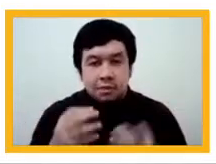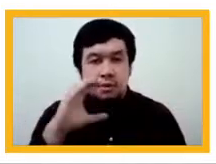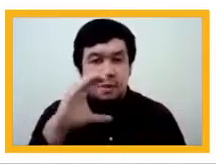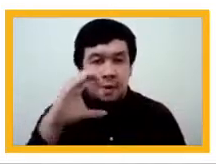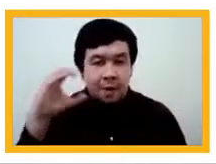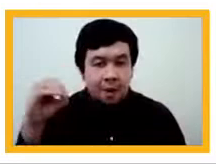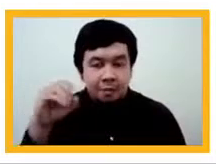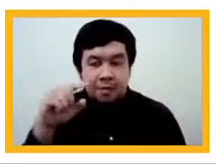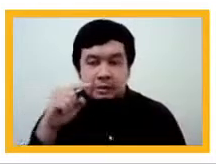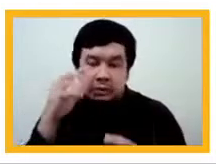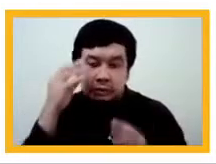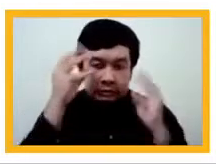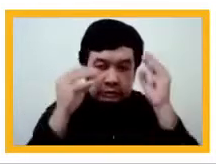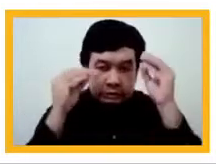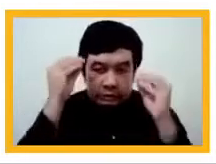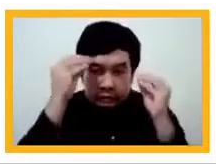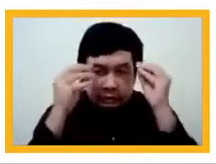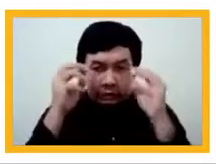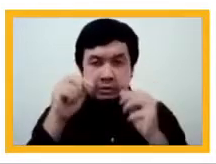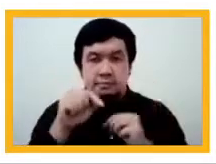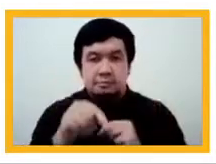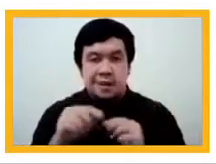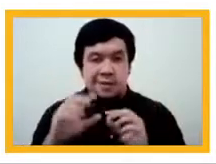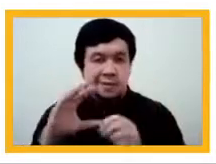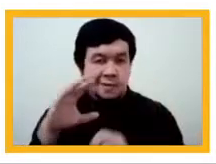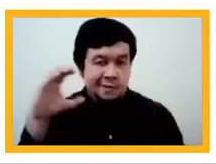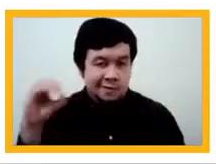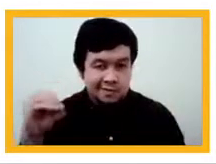will poach the workers